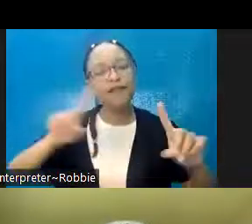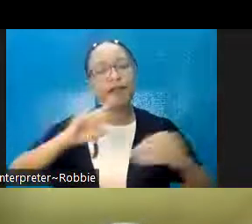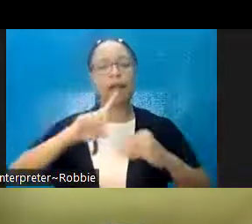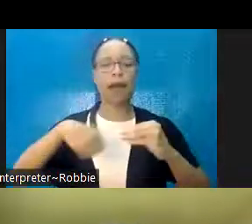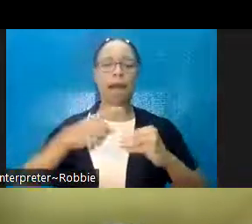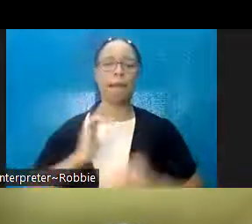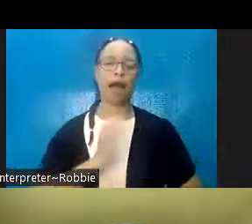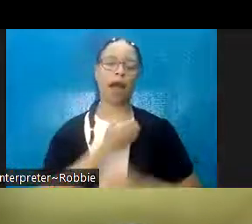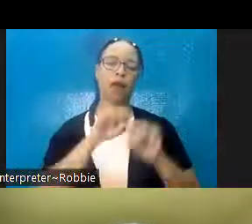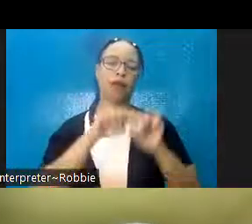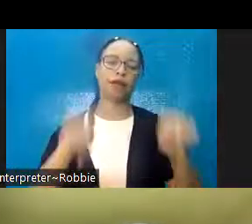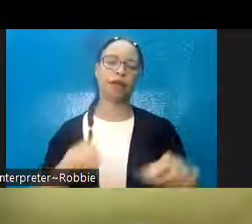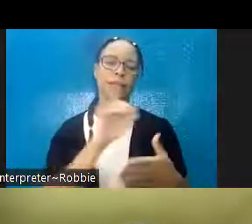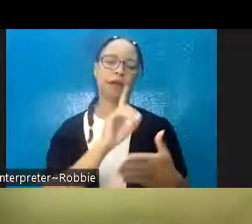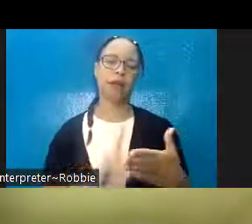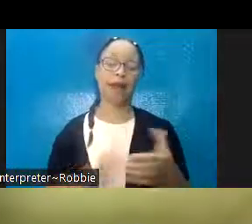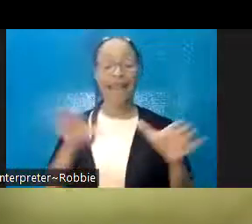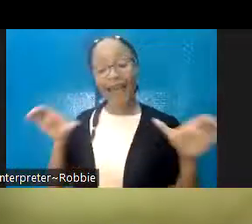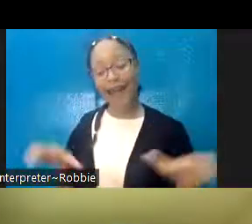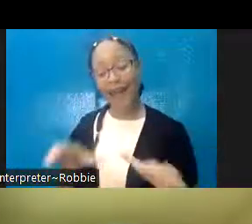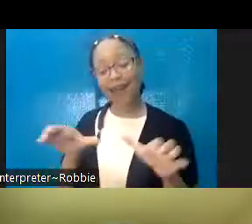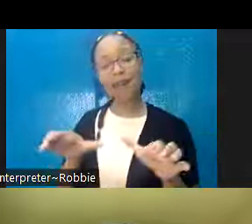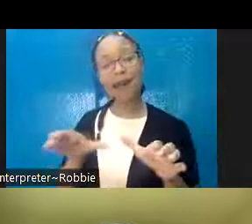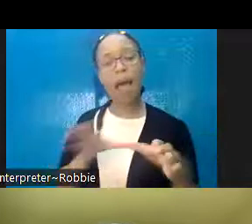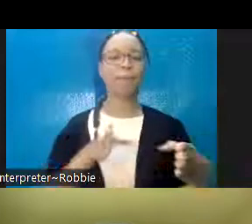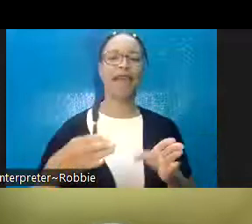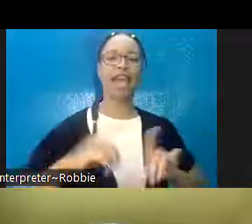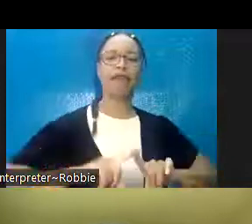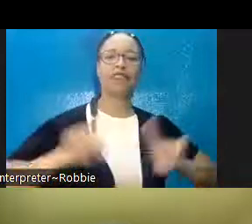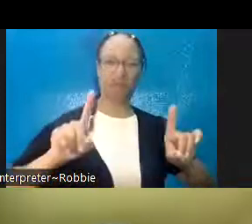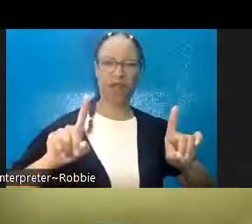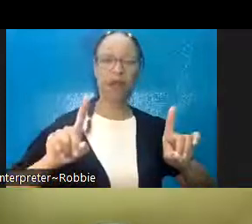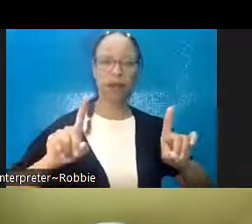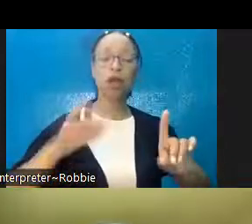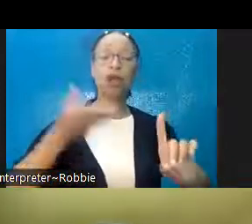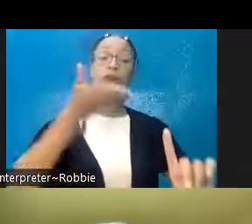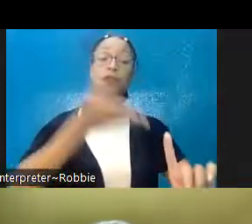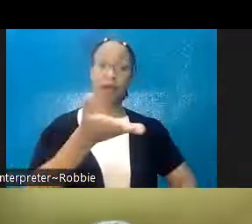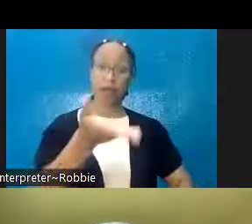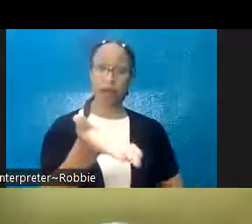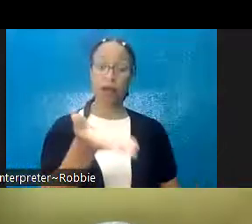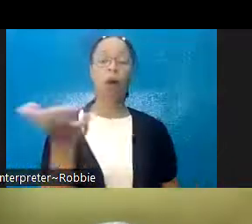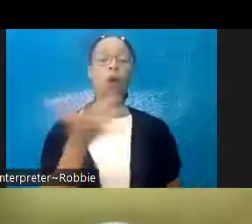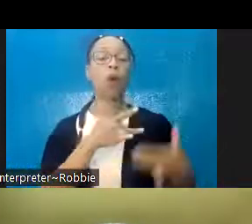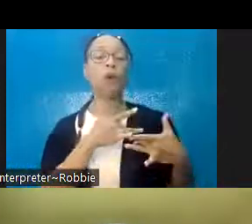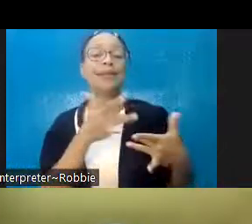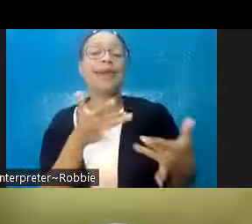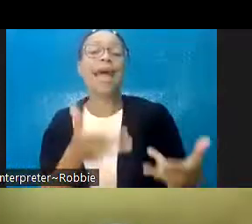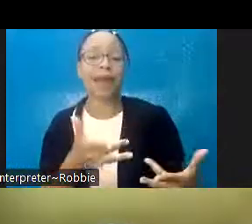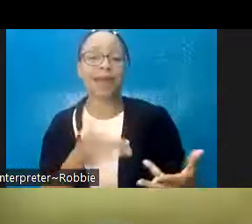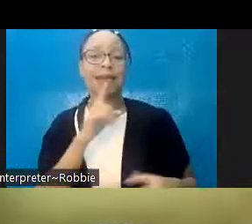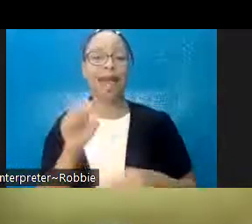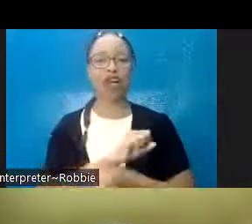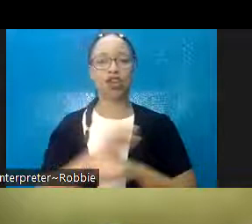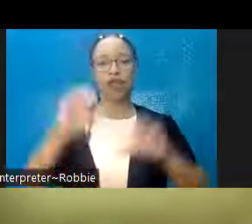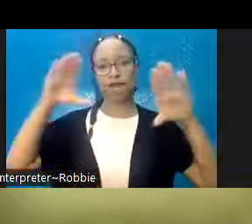system design and act and behave different. So, you know, in this, right, what we tend to actually get